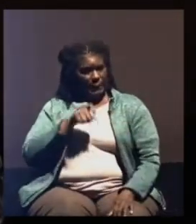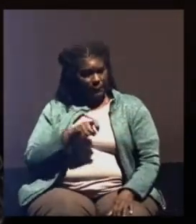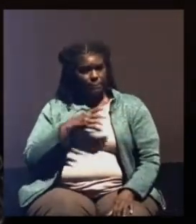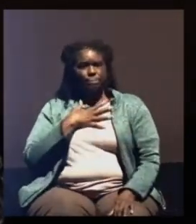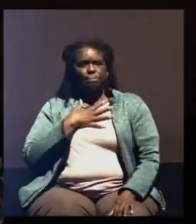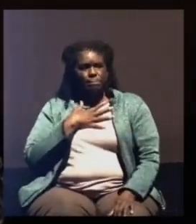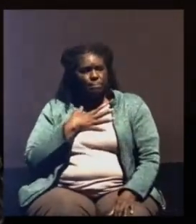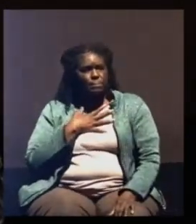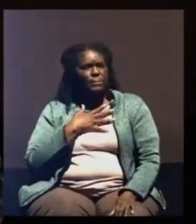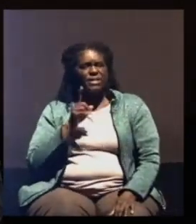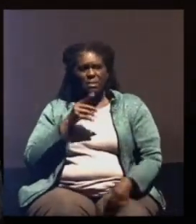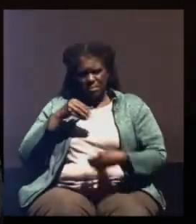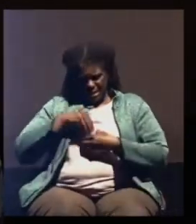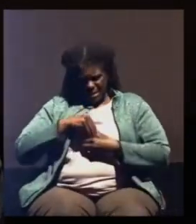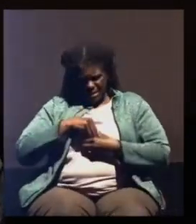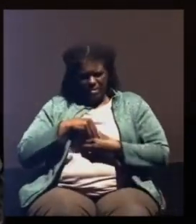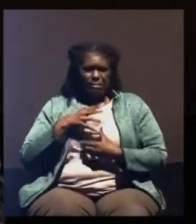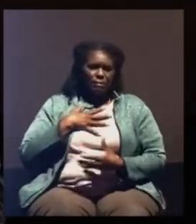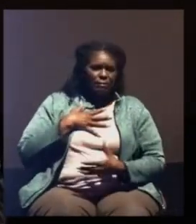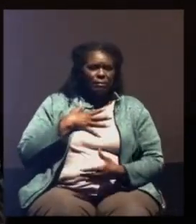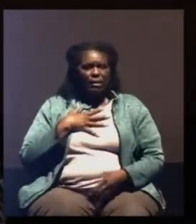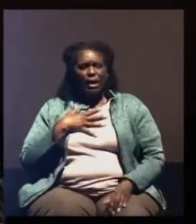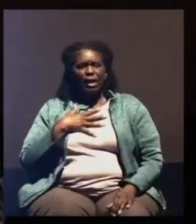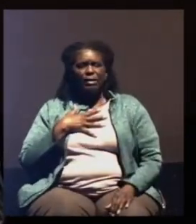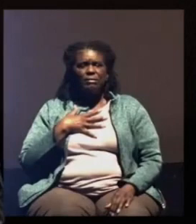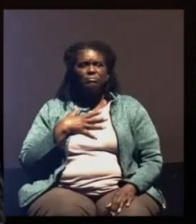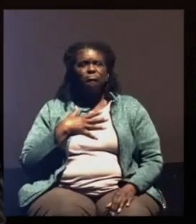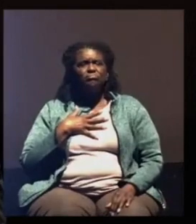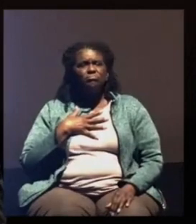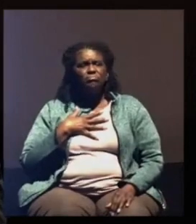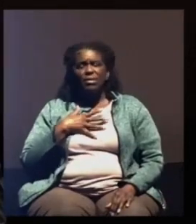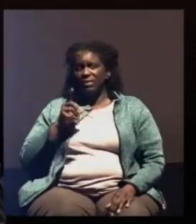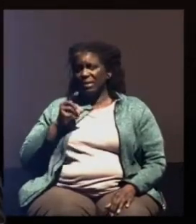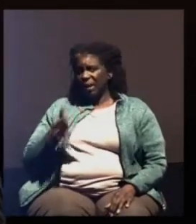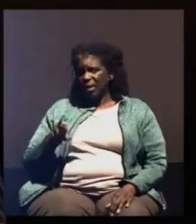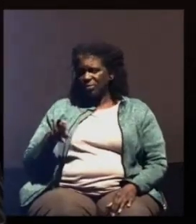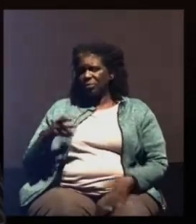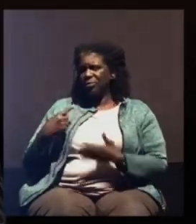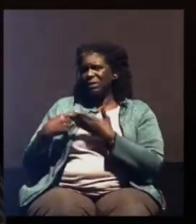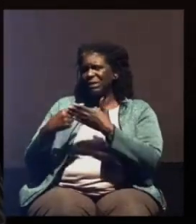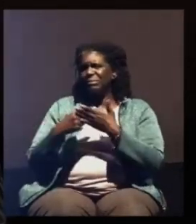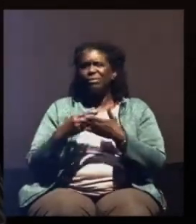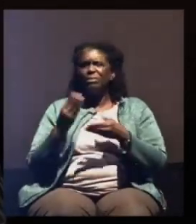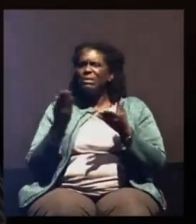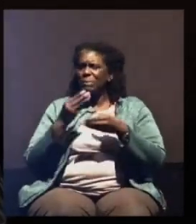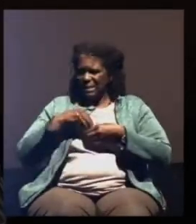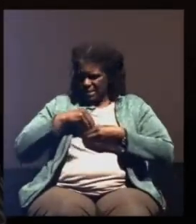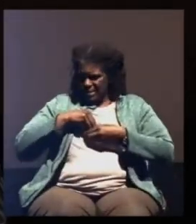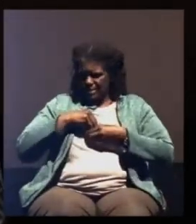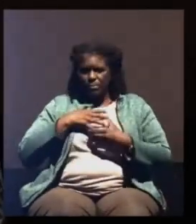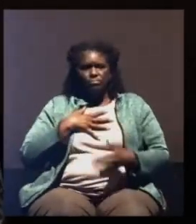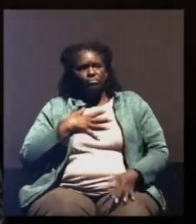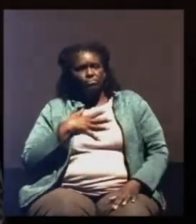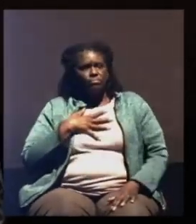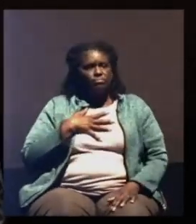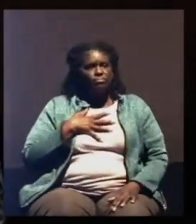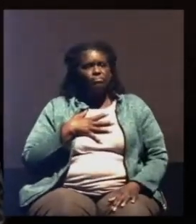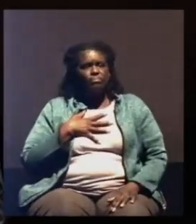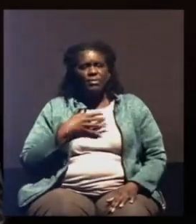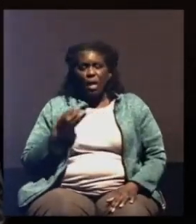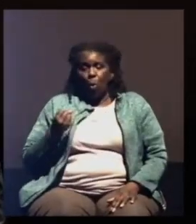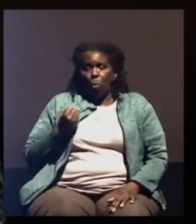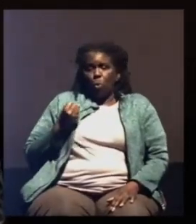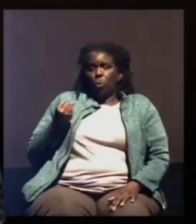enough, there's this thing inside of us, and the doctor was talking about it before, and I know we're running out of time. Okay. There's this thing inside of us that kind of holds us